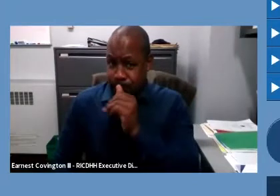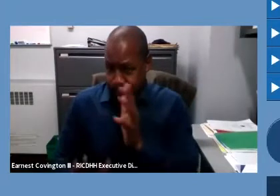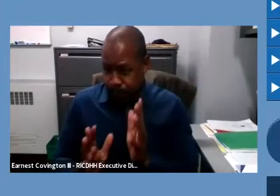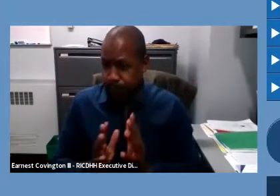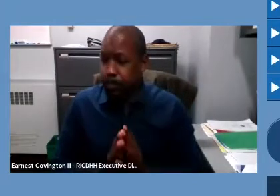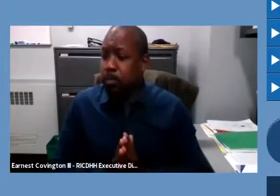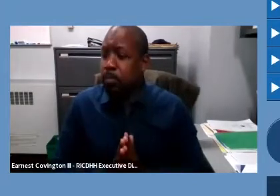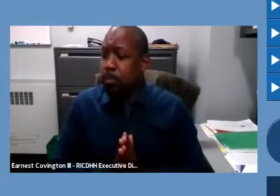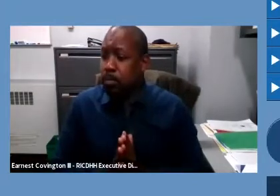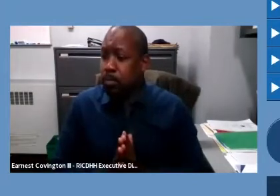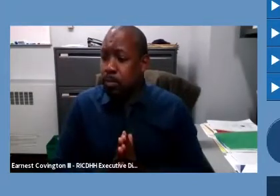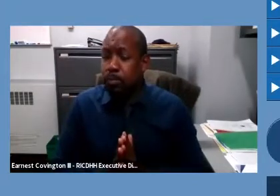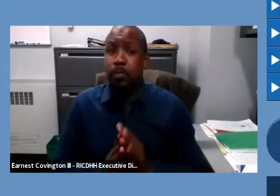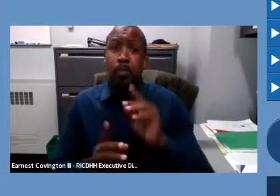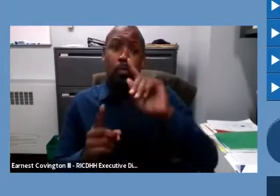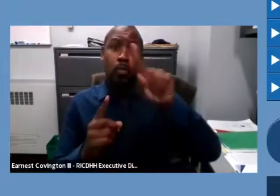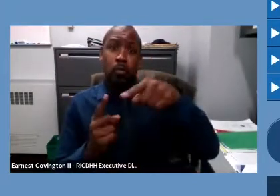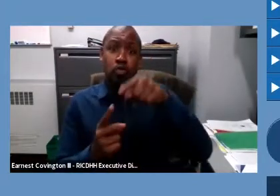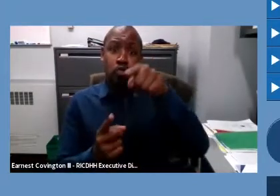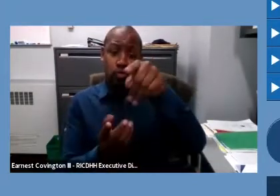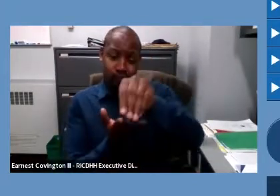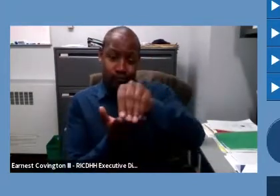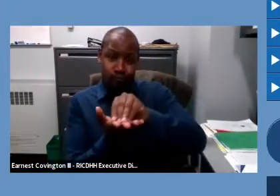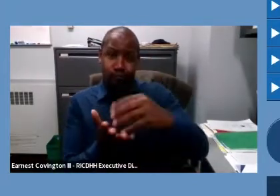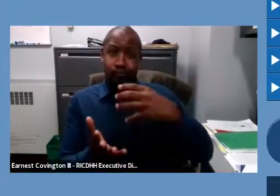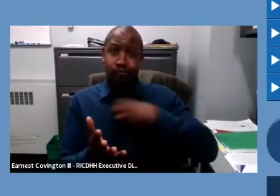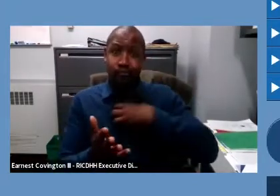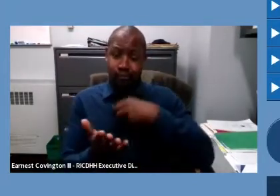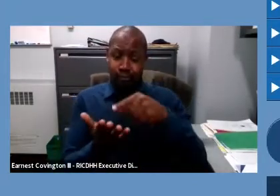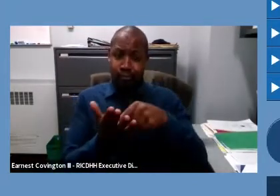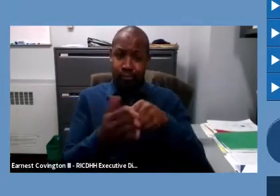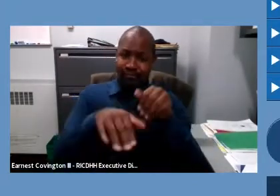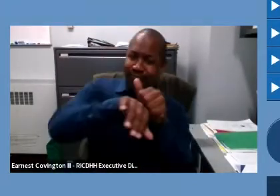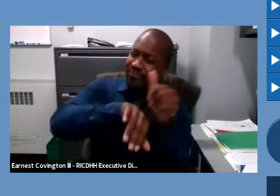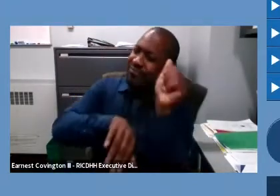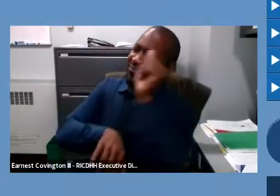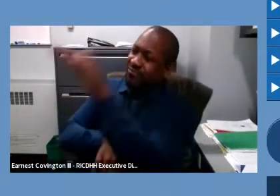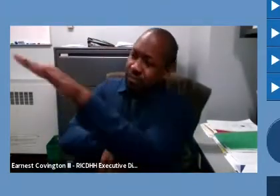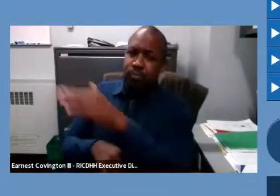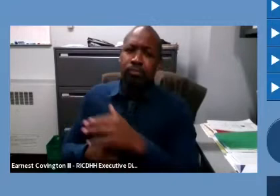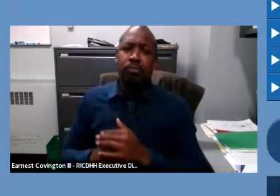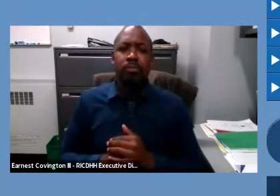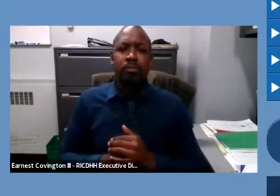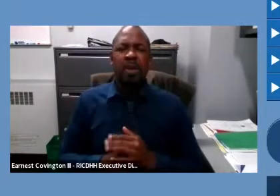Everything about the investigation will be kept strictly confidential.